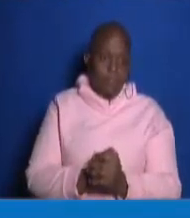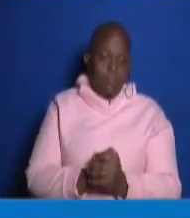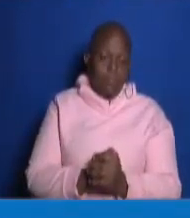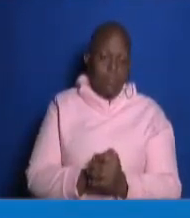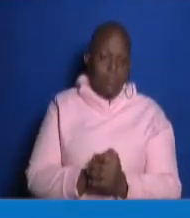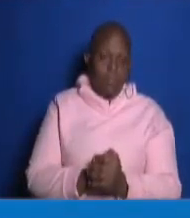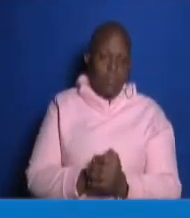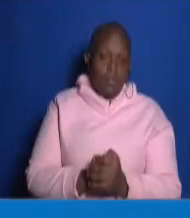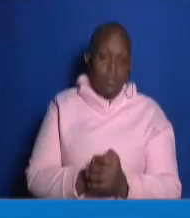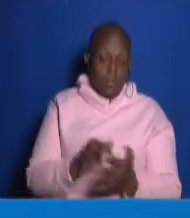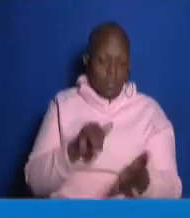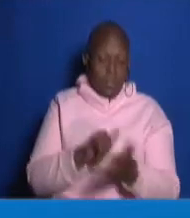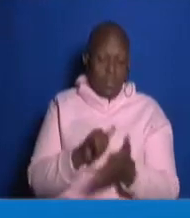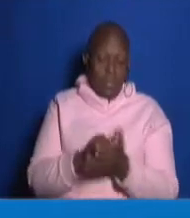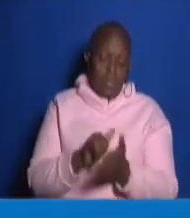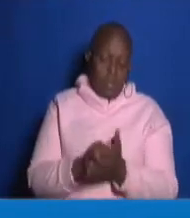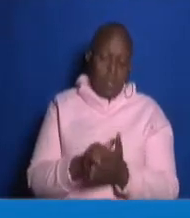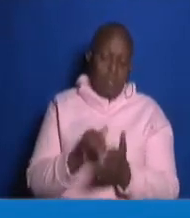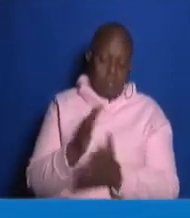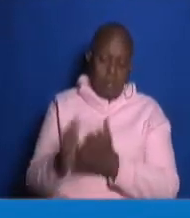So that's coming next.